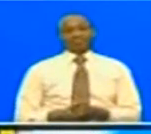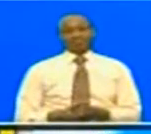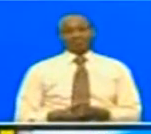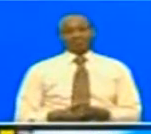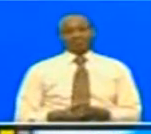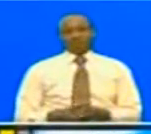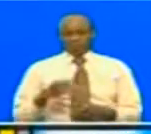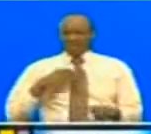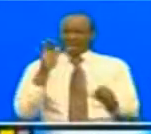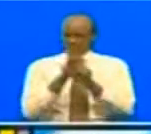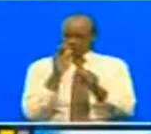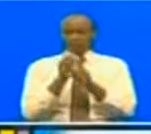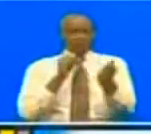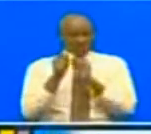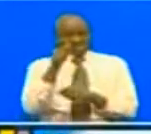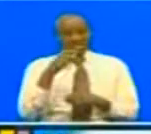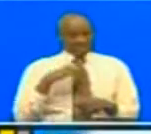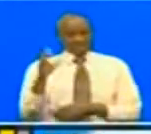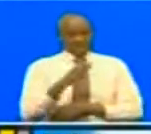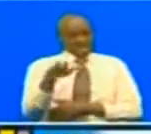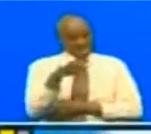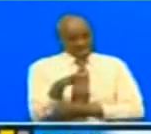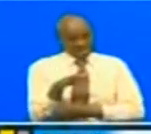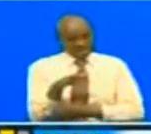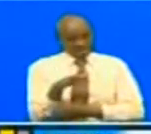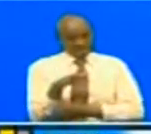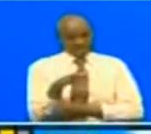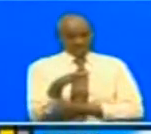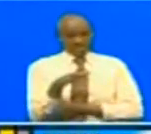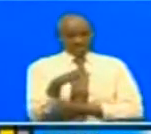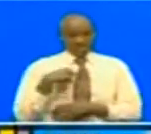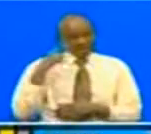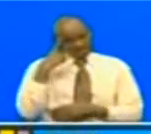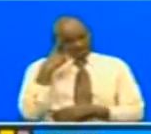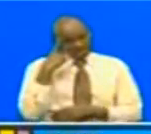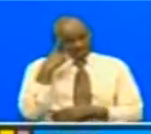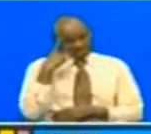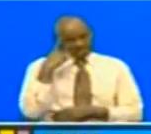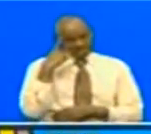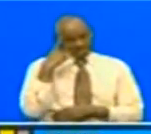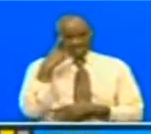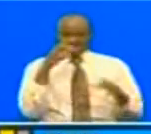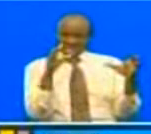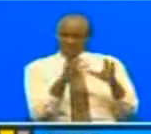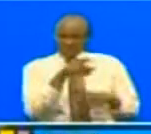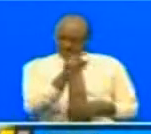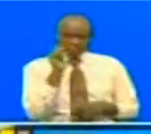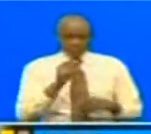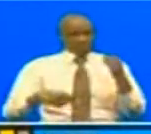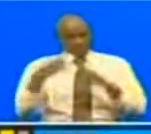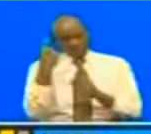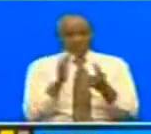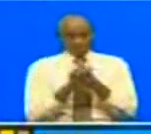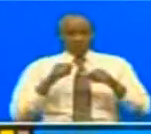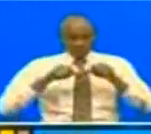There's a lot of competitive interest in the beer space. However, I think the companies that will win and